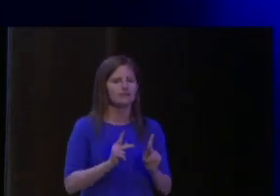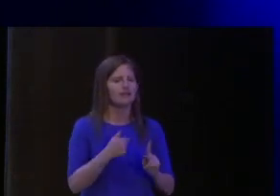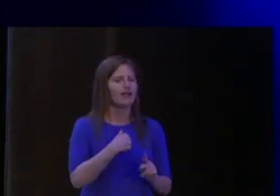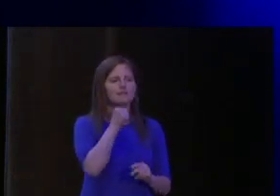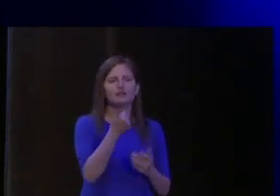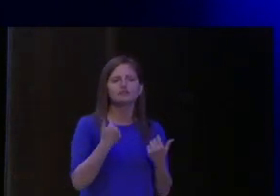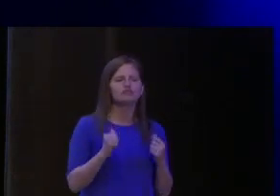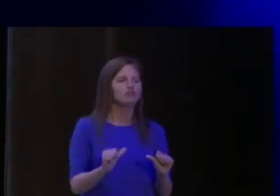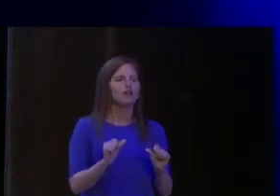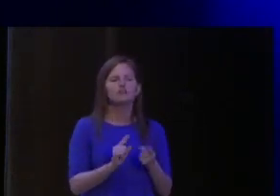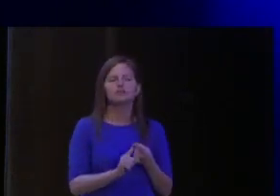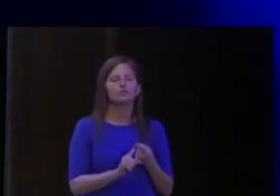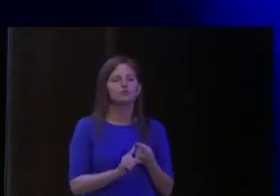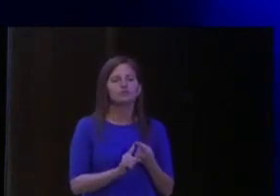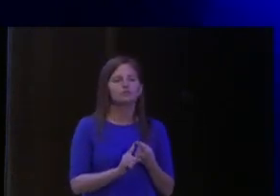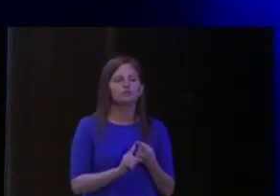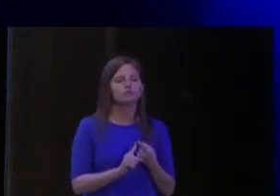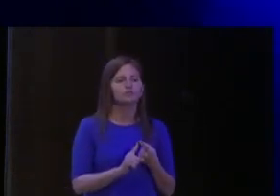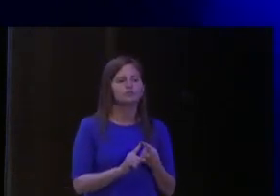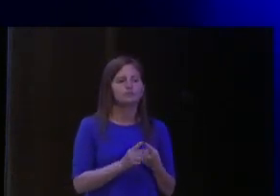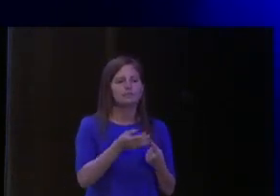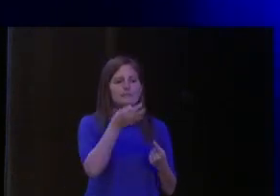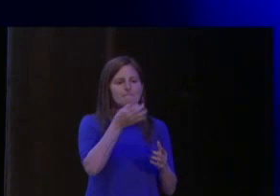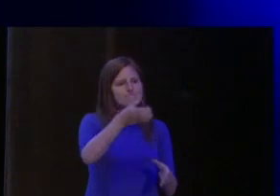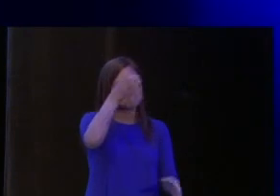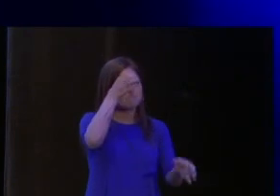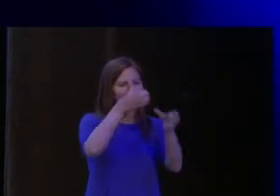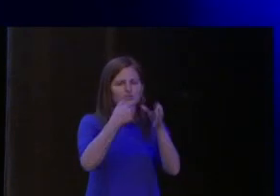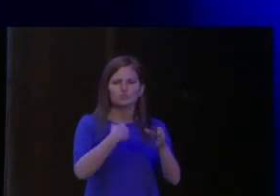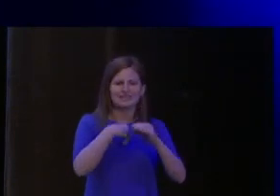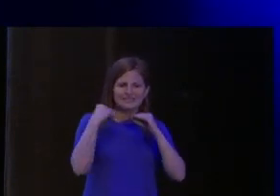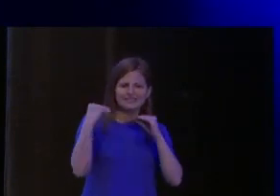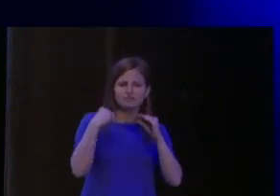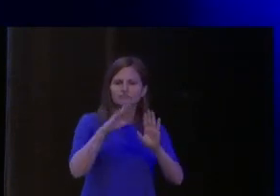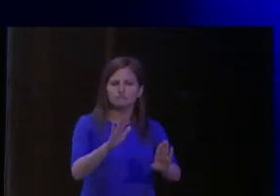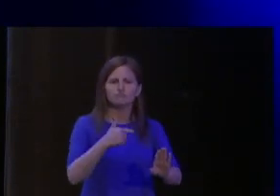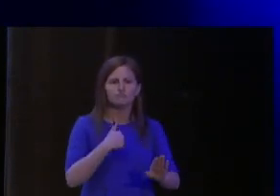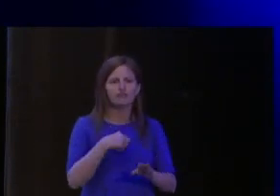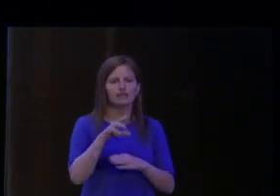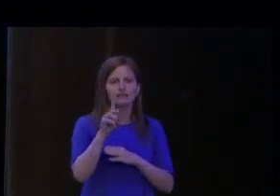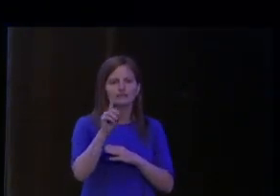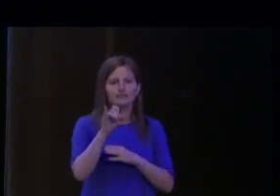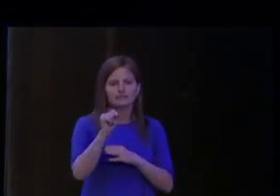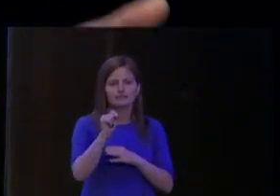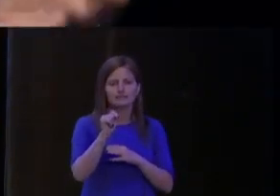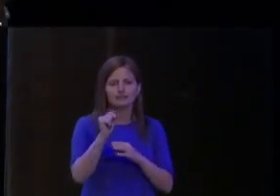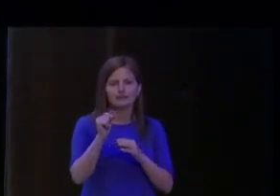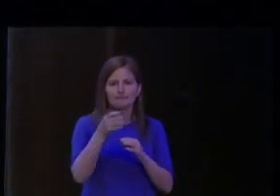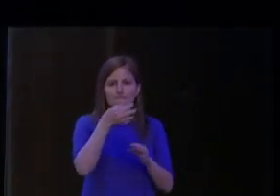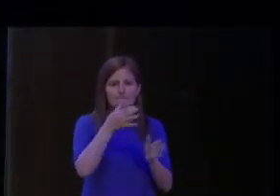not trying to be an ascended master. As we teach here, we want to be descended masters. We want to bring it